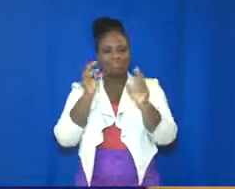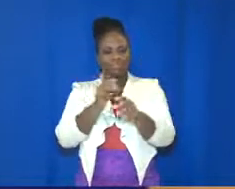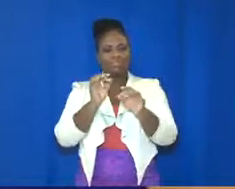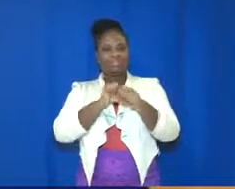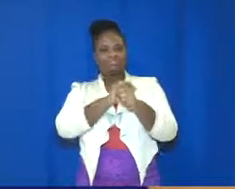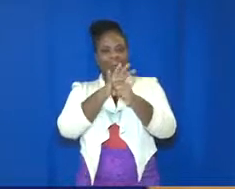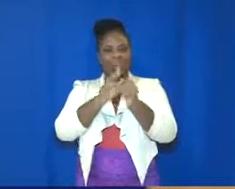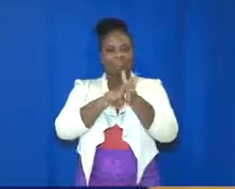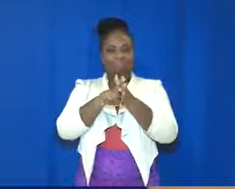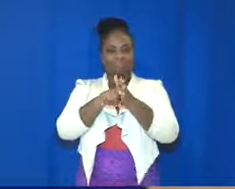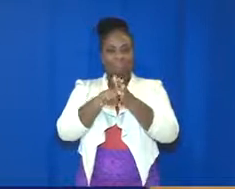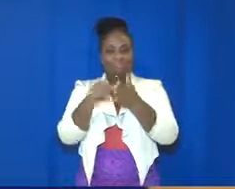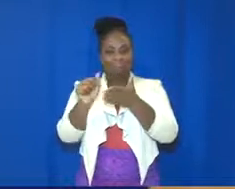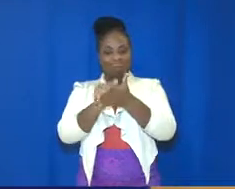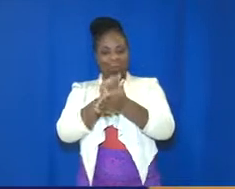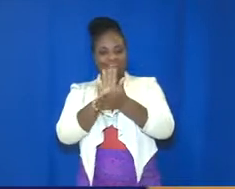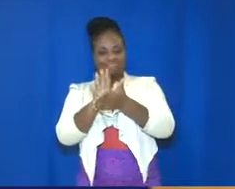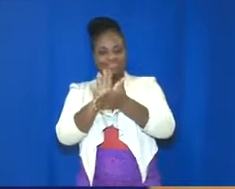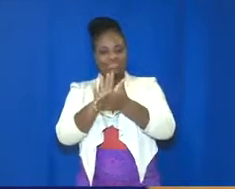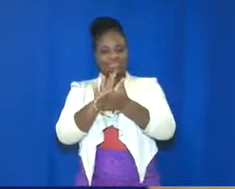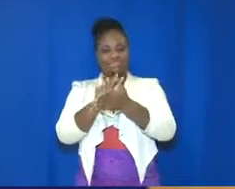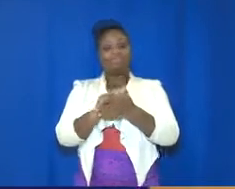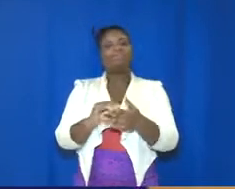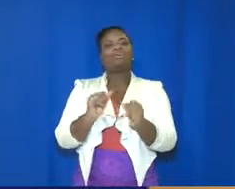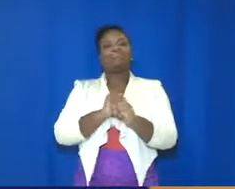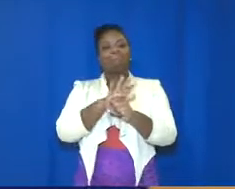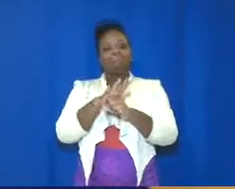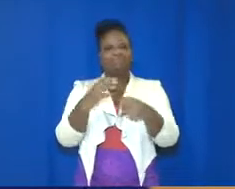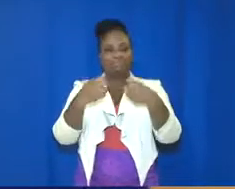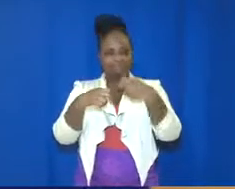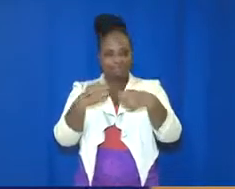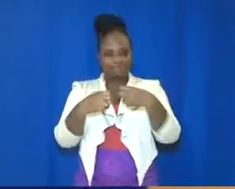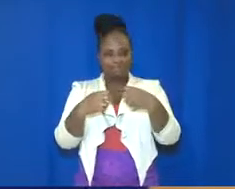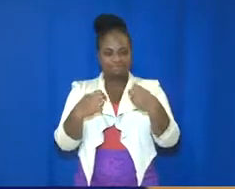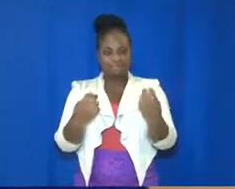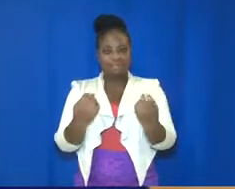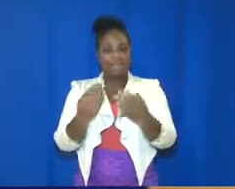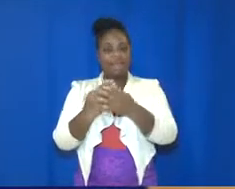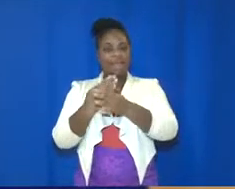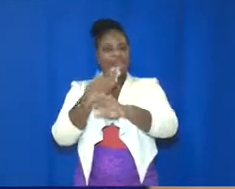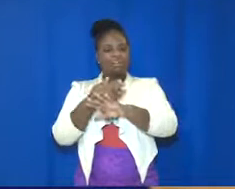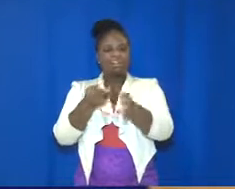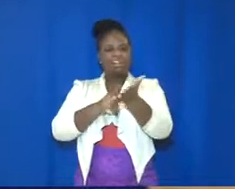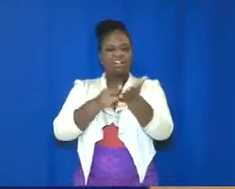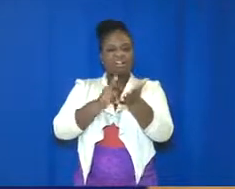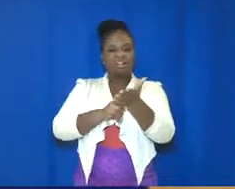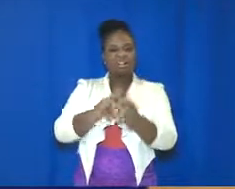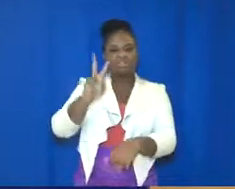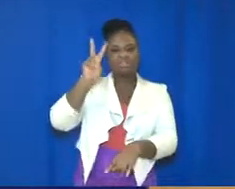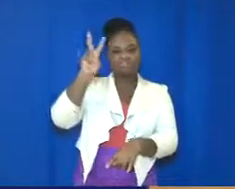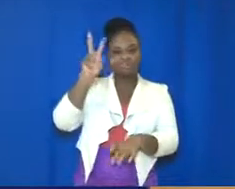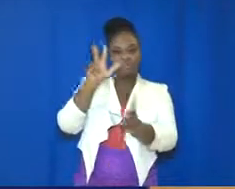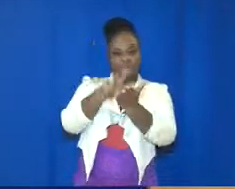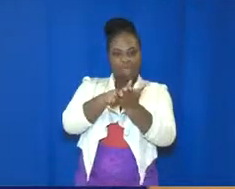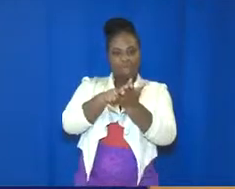response towards combating the coronavirus pandemic after we recorded our